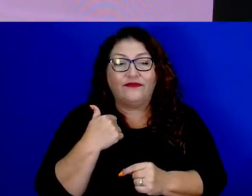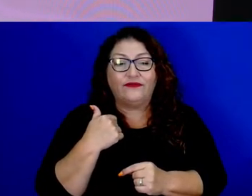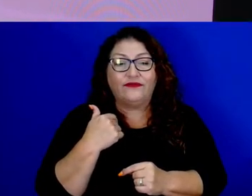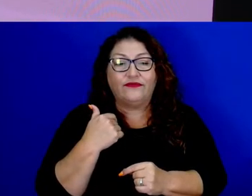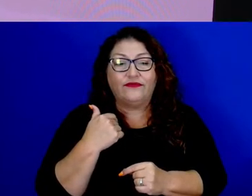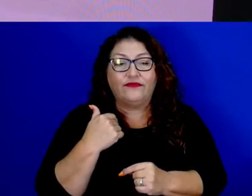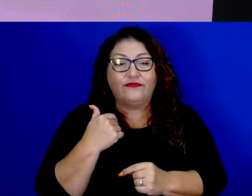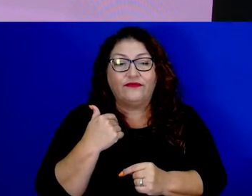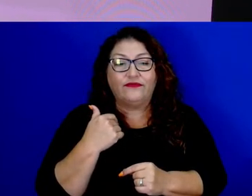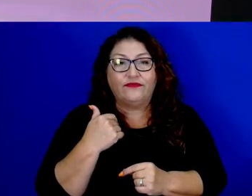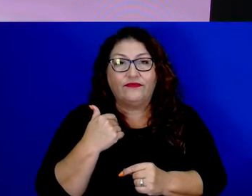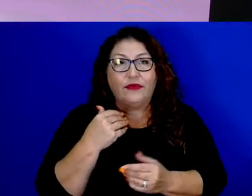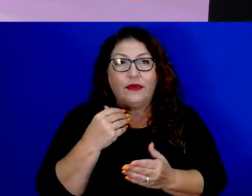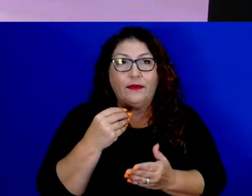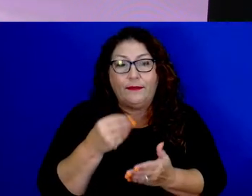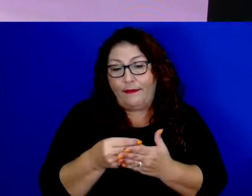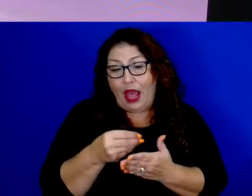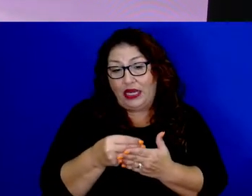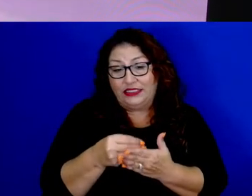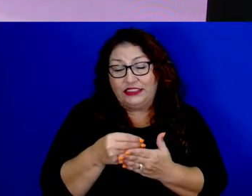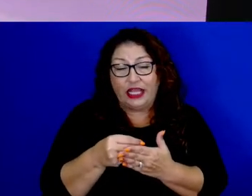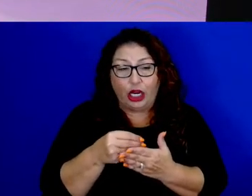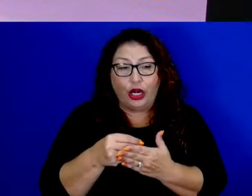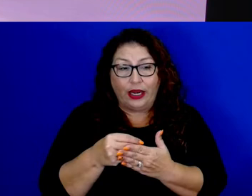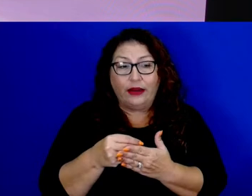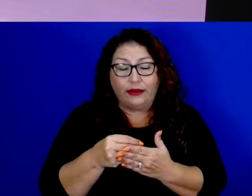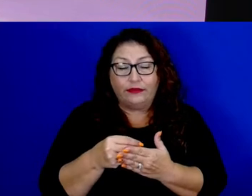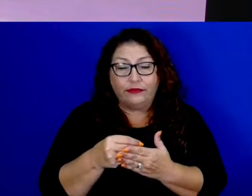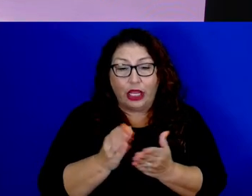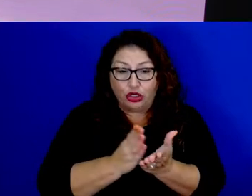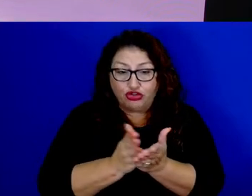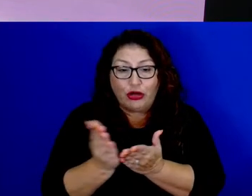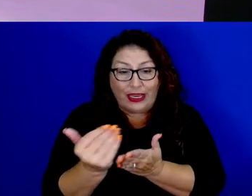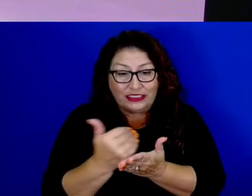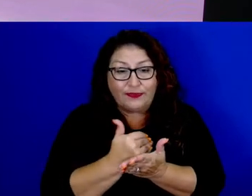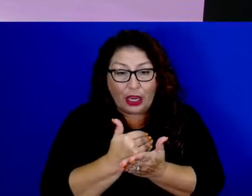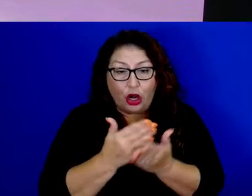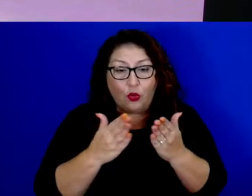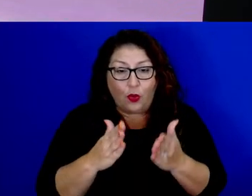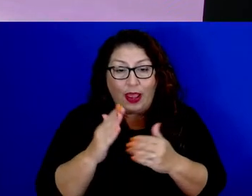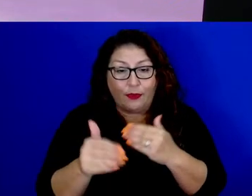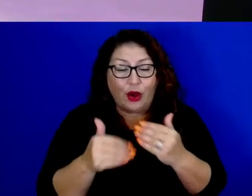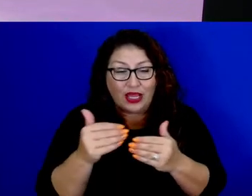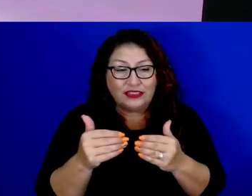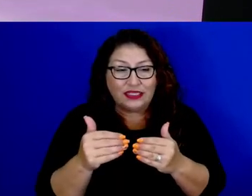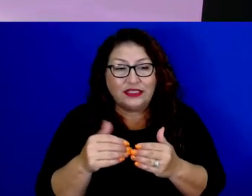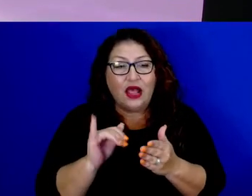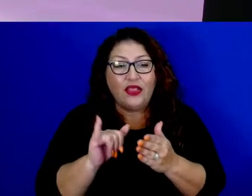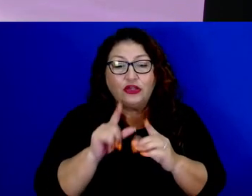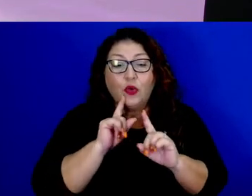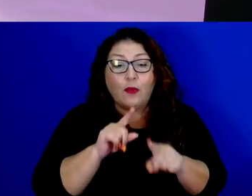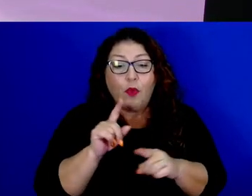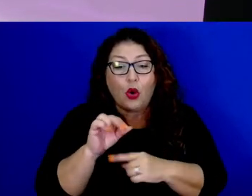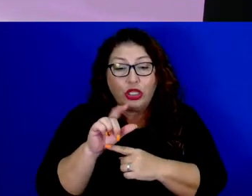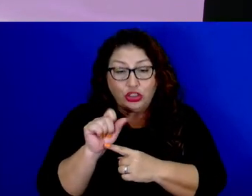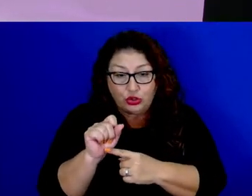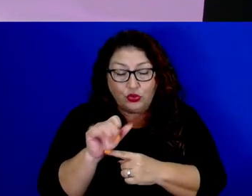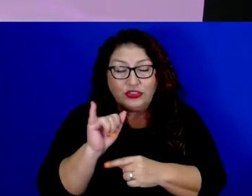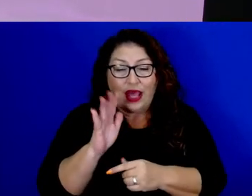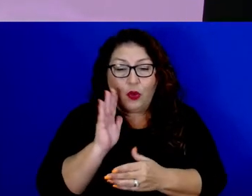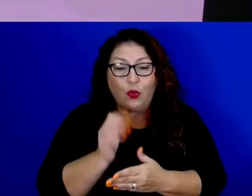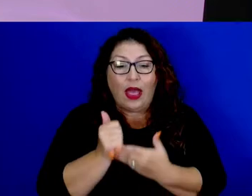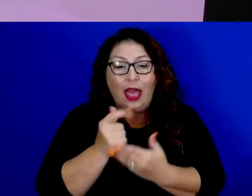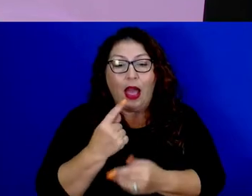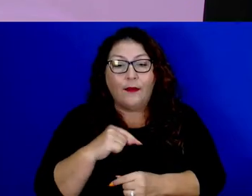monitoring in a very transparent way the process. These are these reporting tools that will help us to monitor